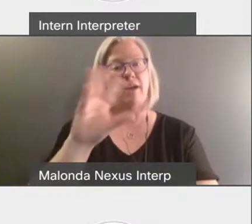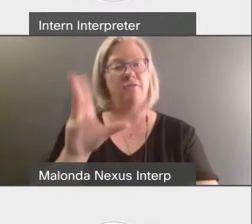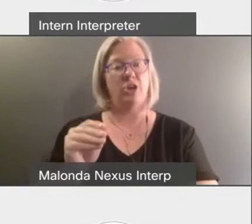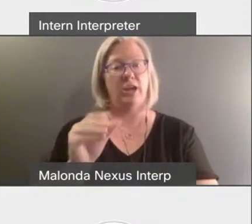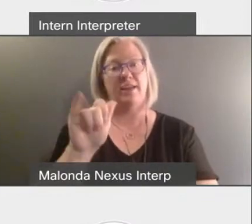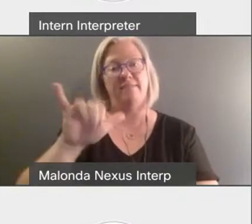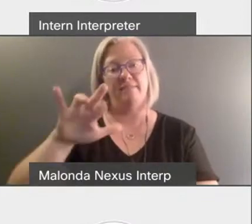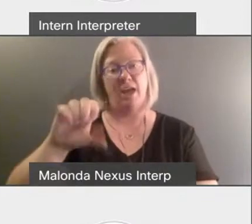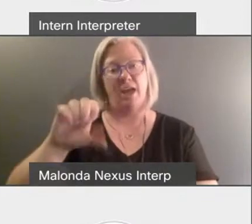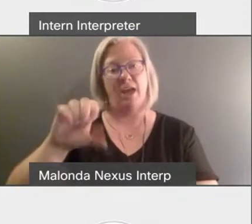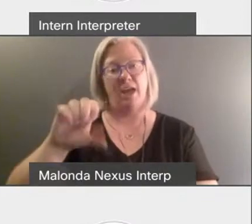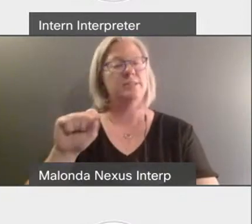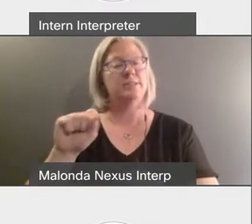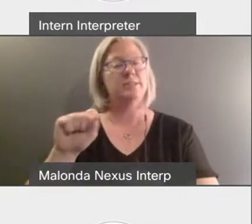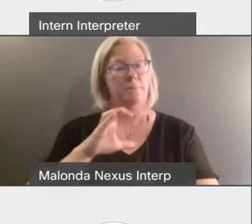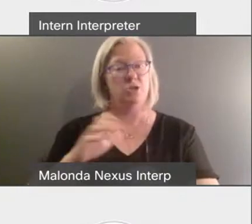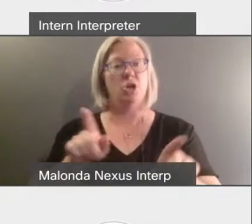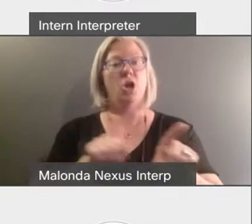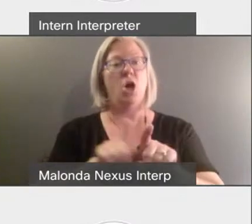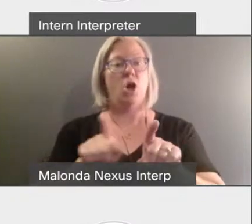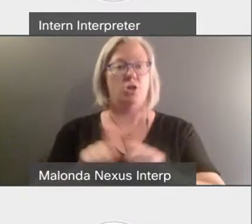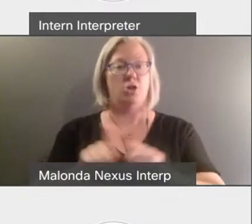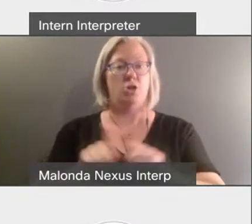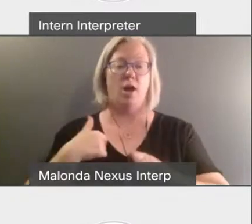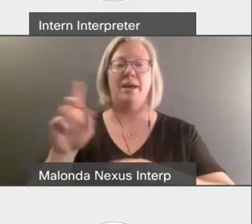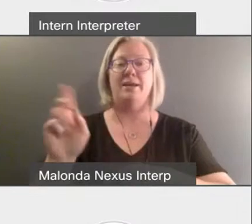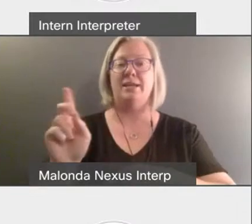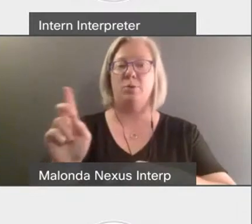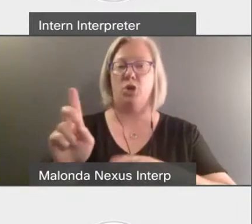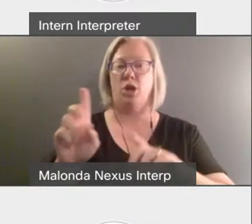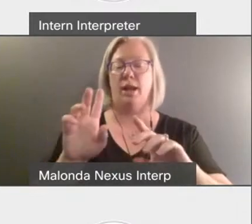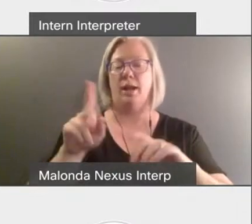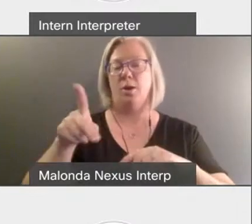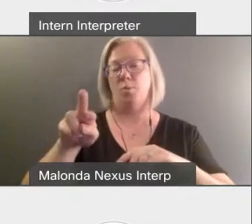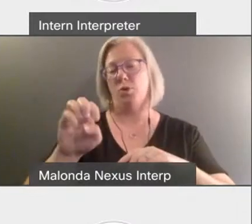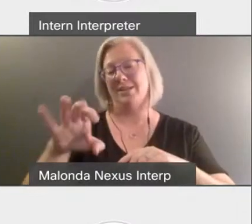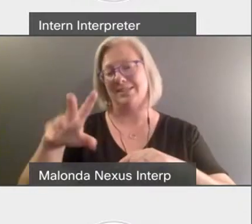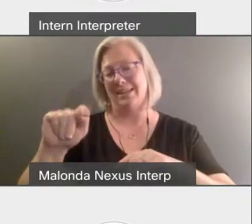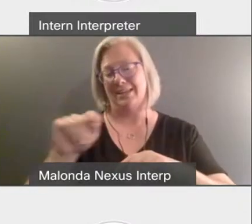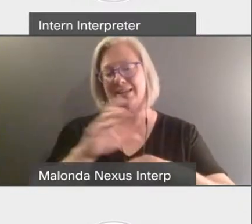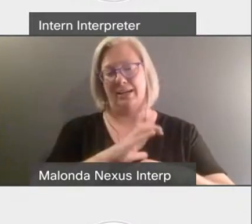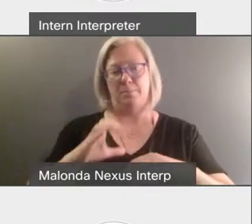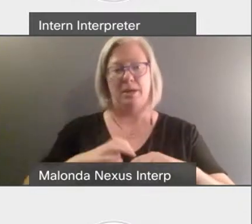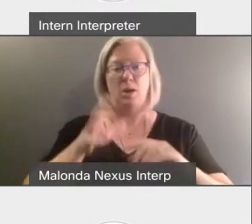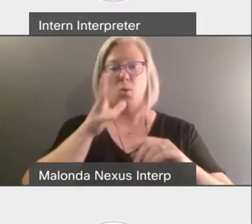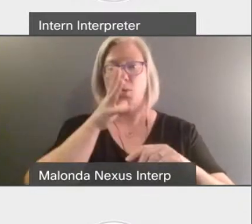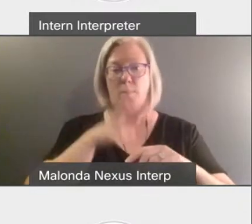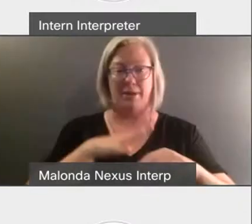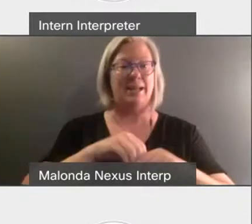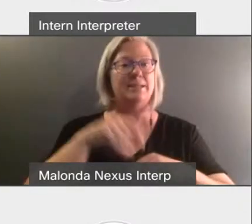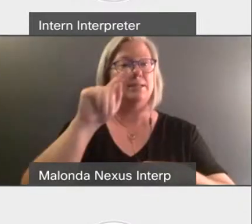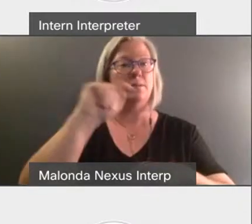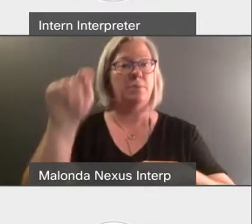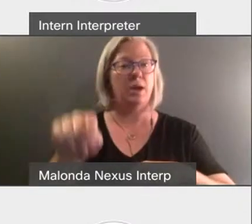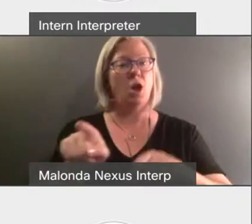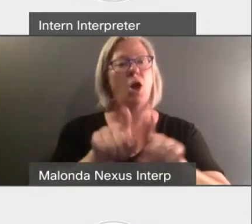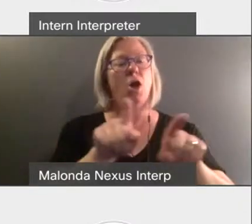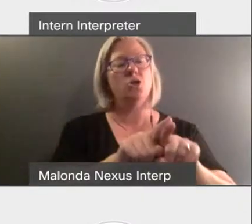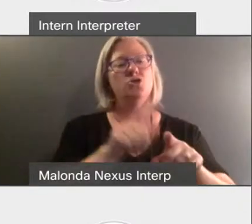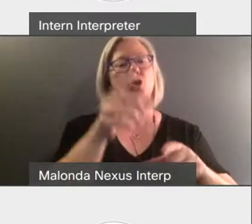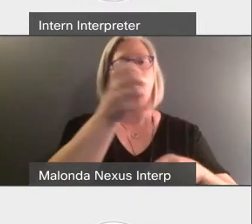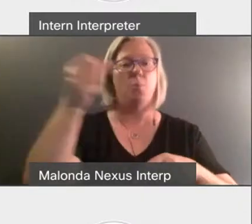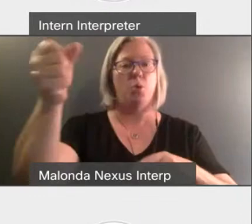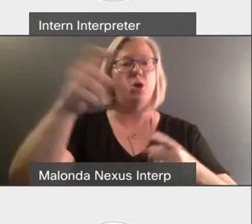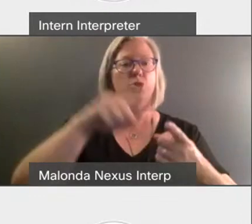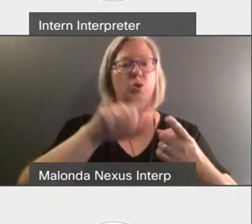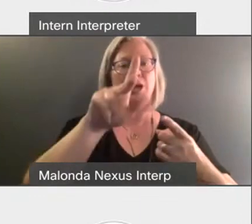also a Democratic precinct committee woman for Ward 12, Precinct 15 in Topeka. And I'm also an appointee to the